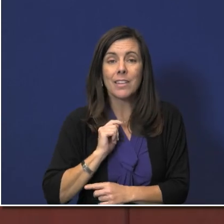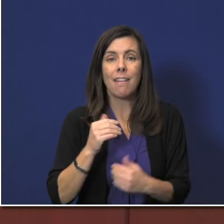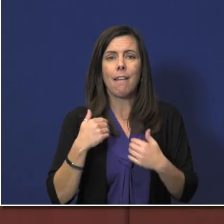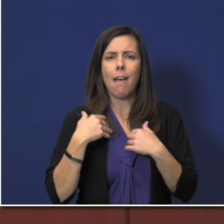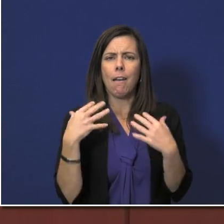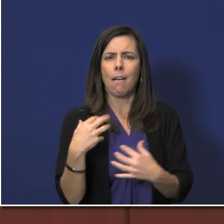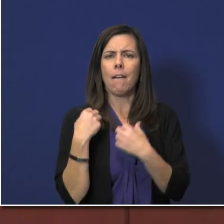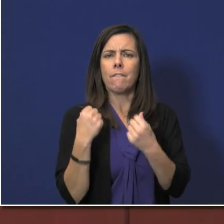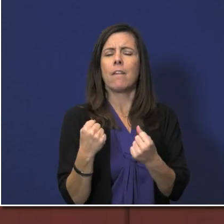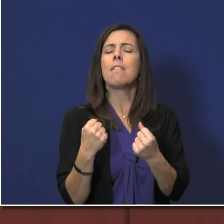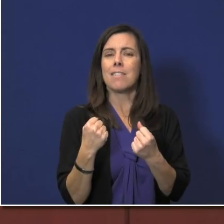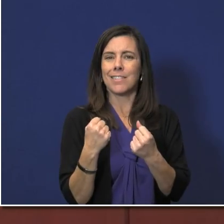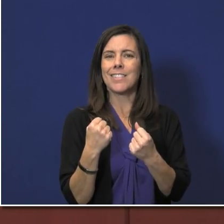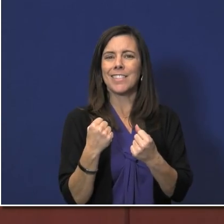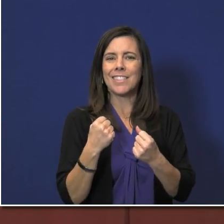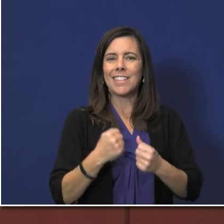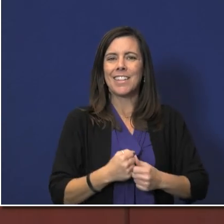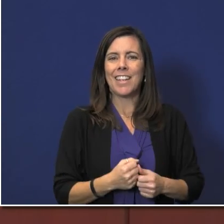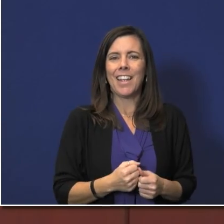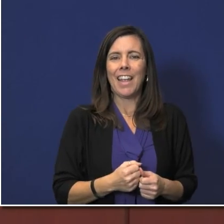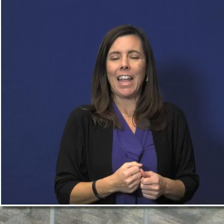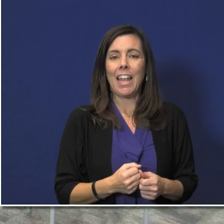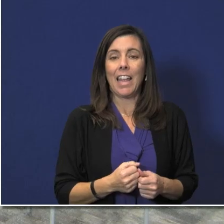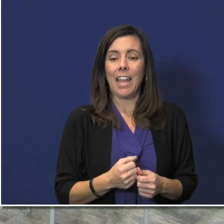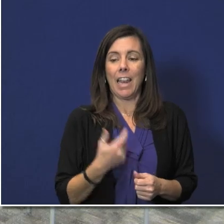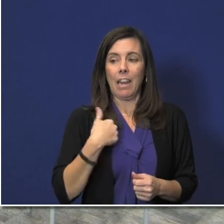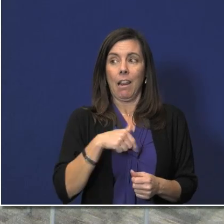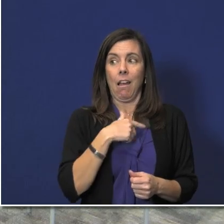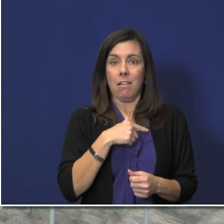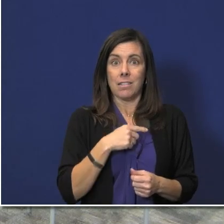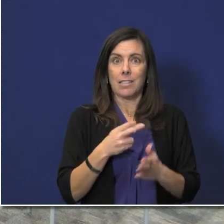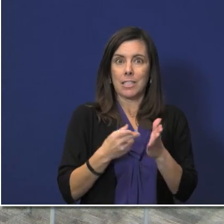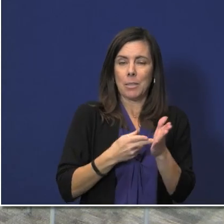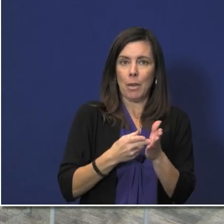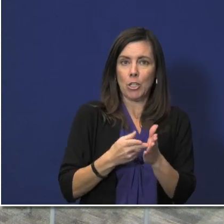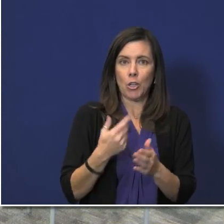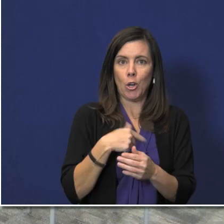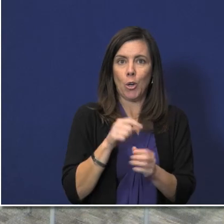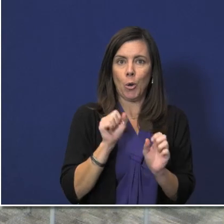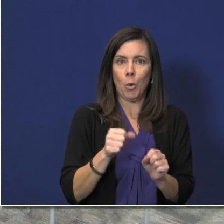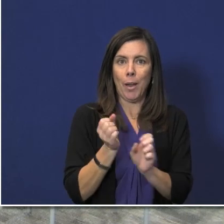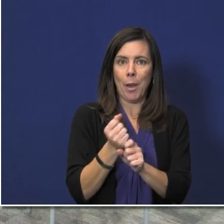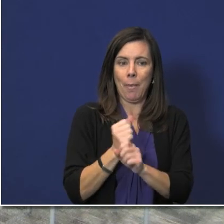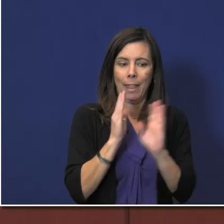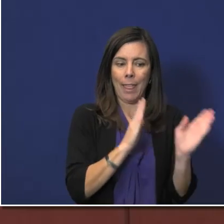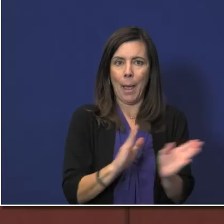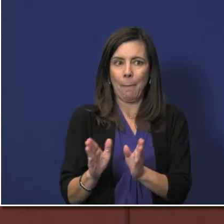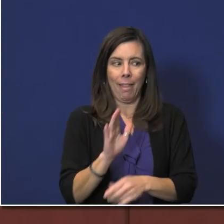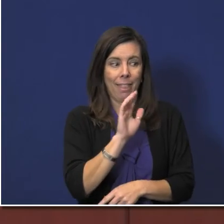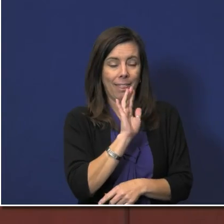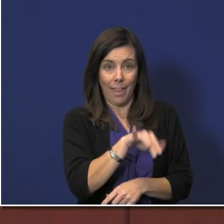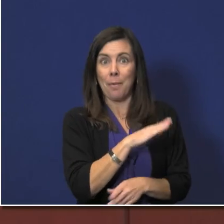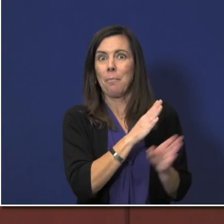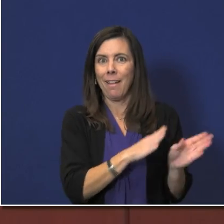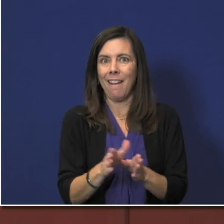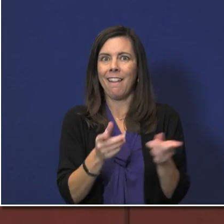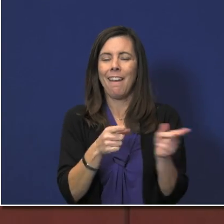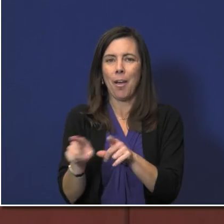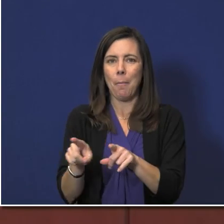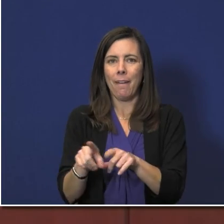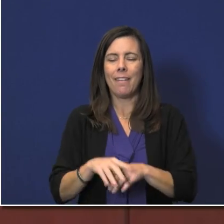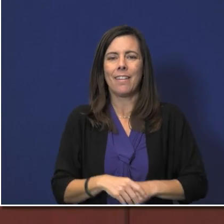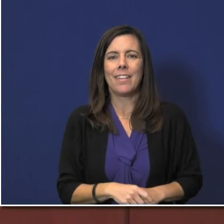confidence in us to make sure that we could make that plan happen. And certainly we